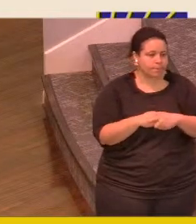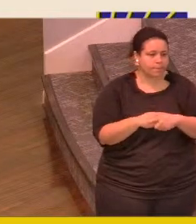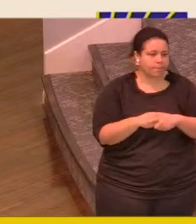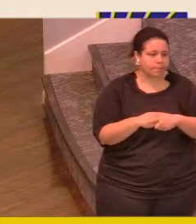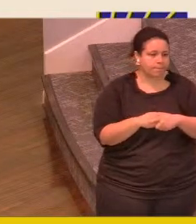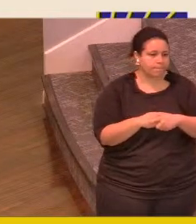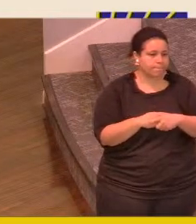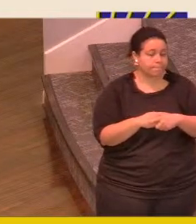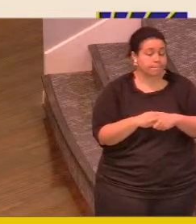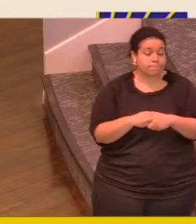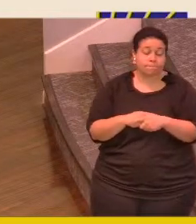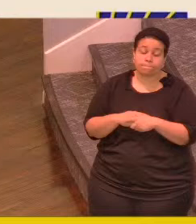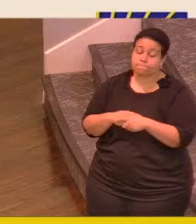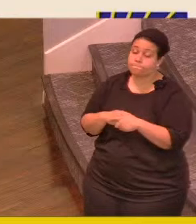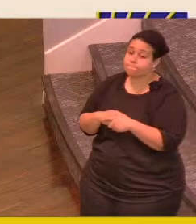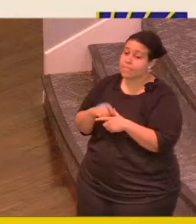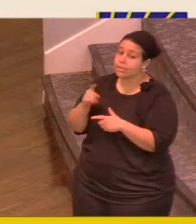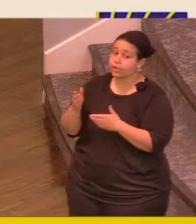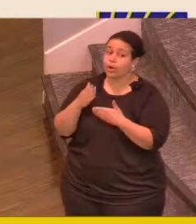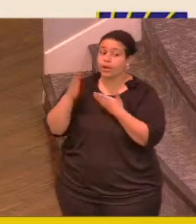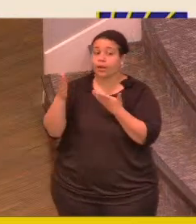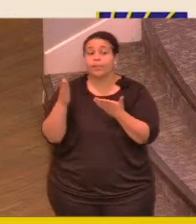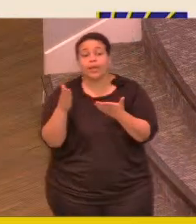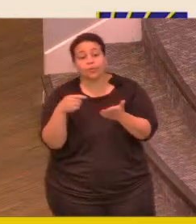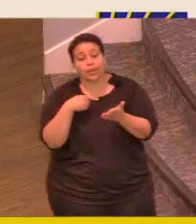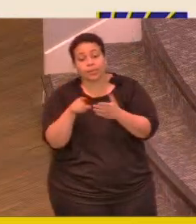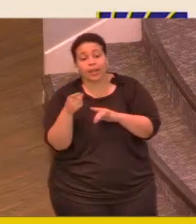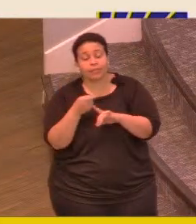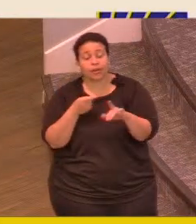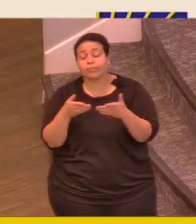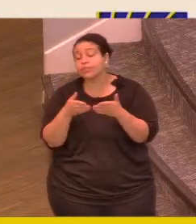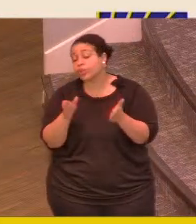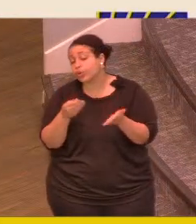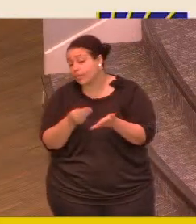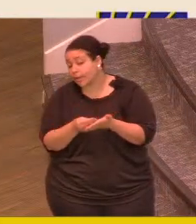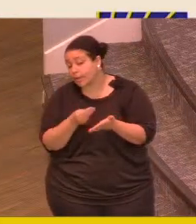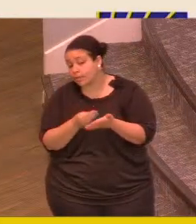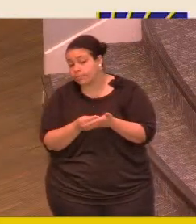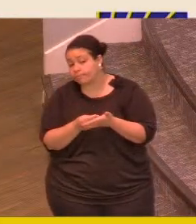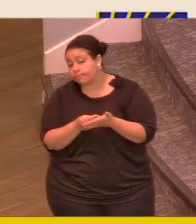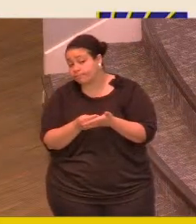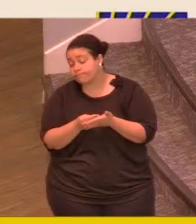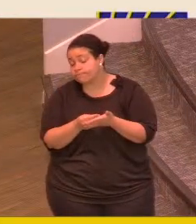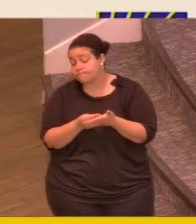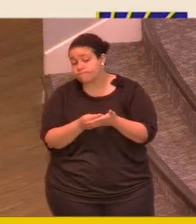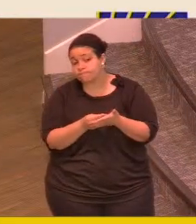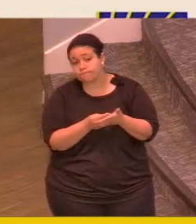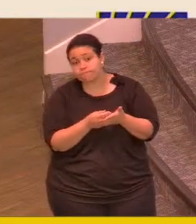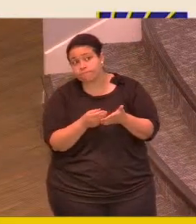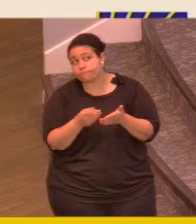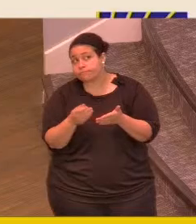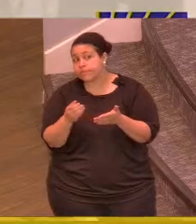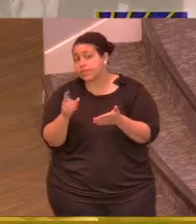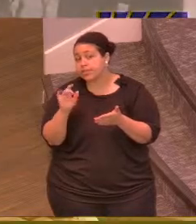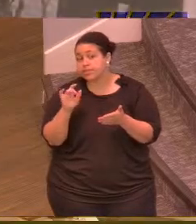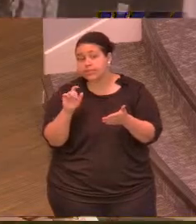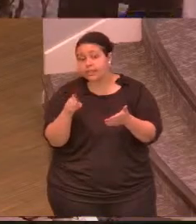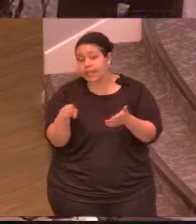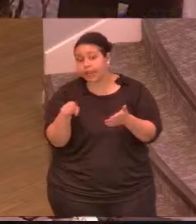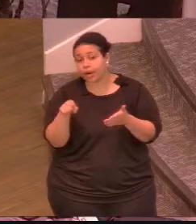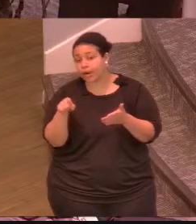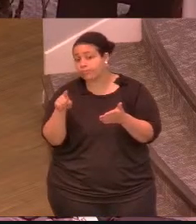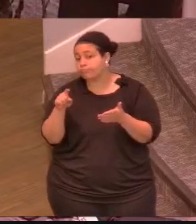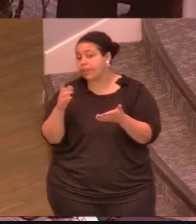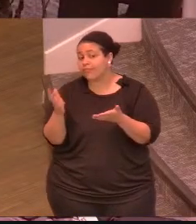So you recommended that we pay them out of general funds. What, is there like an advantage to doing that over paying it out of